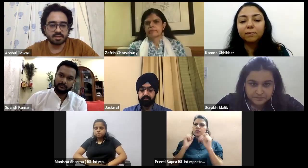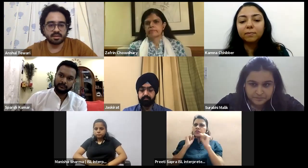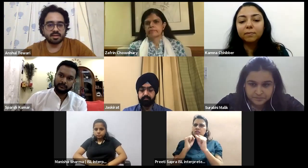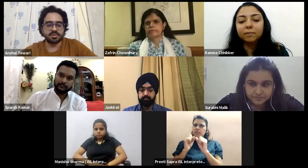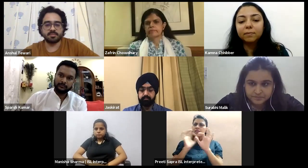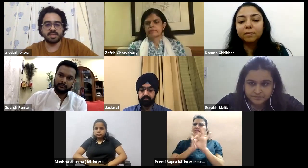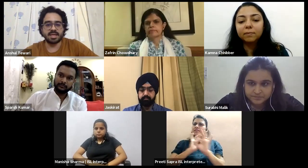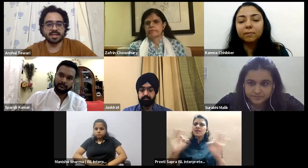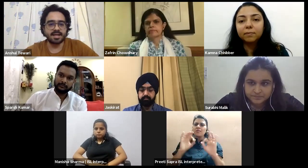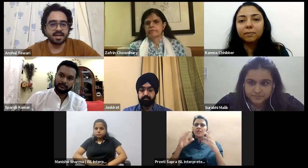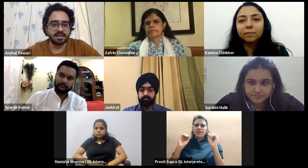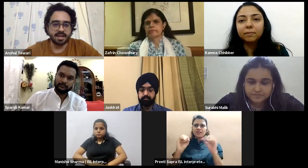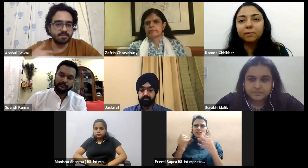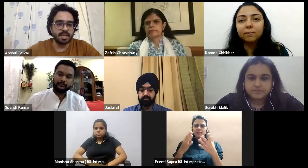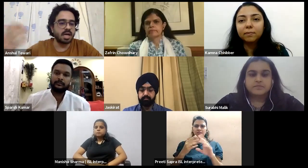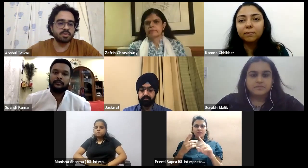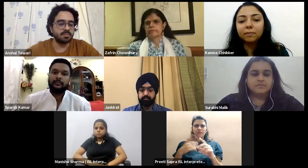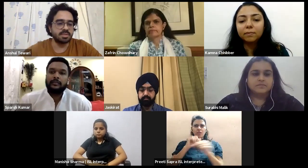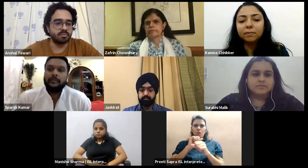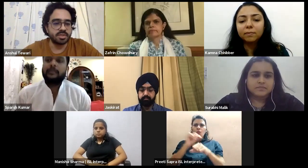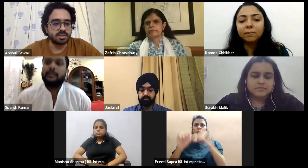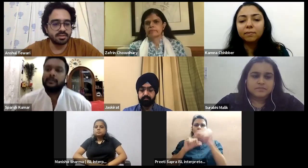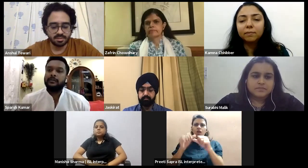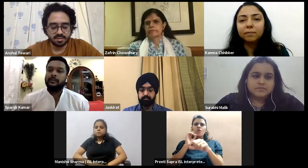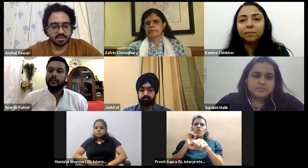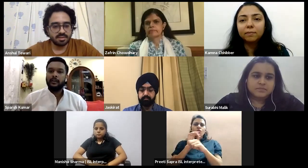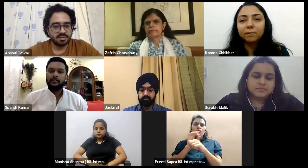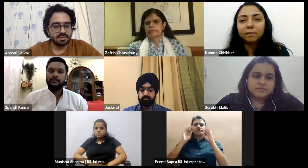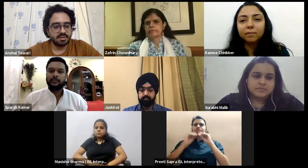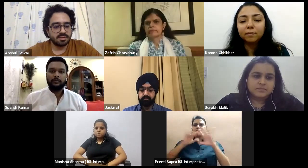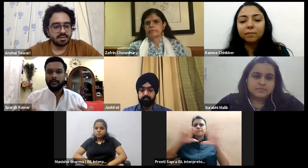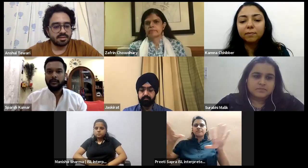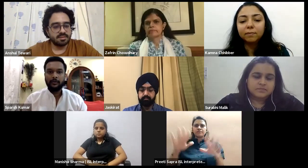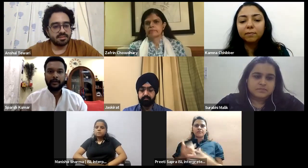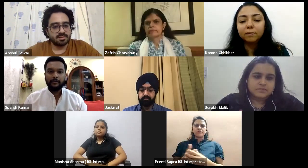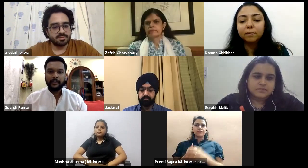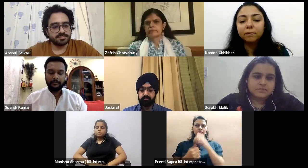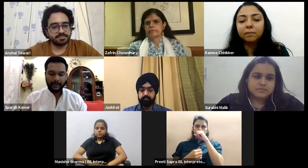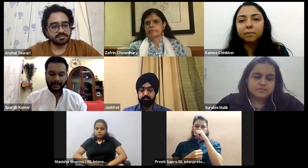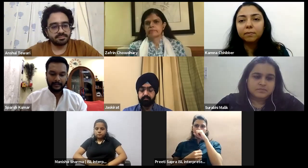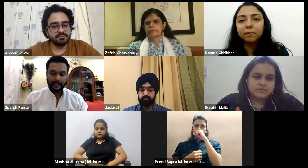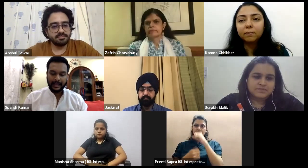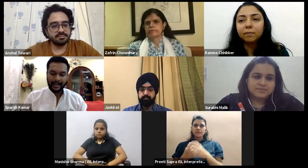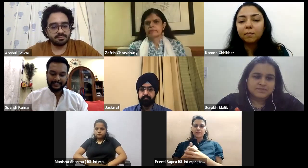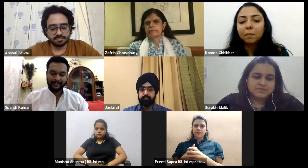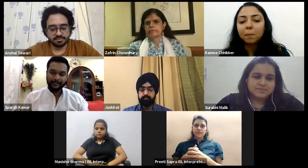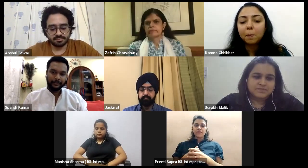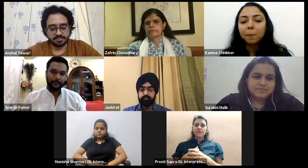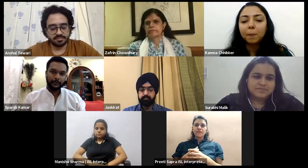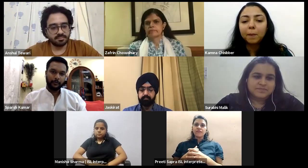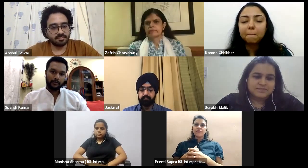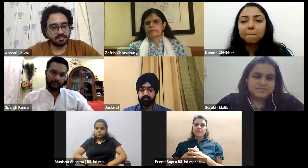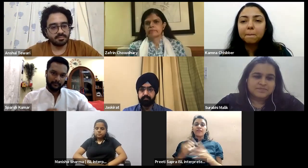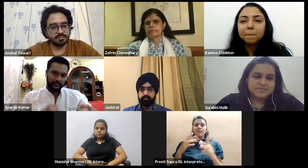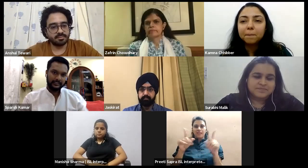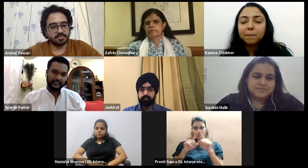start, something like that and begin countering misinformation? So, okay, I'm a very practical guy. I started